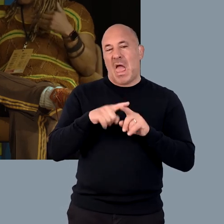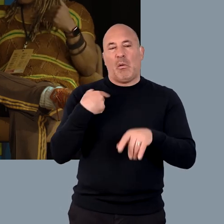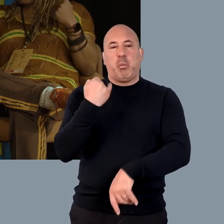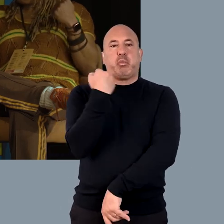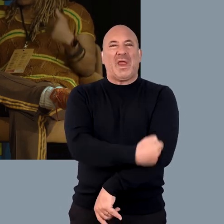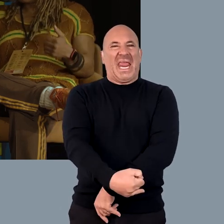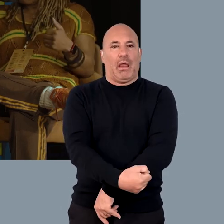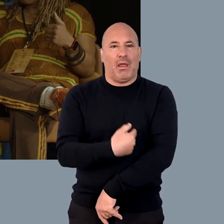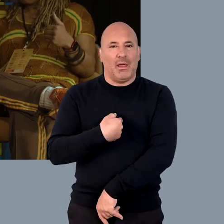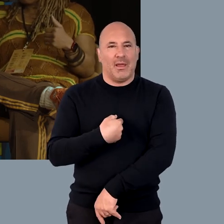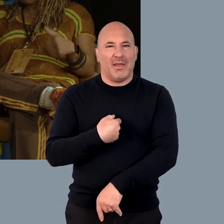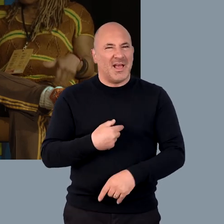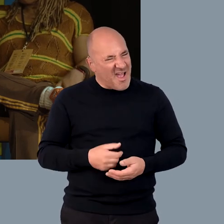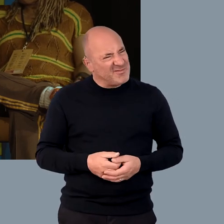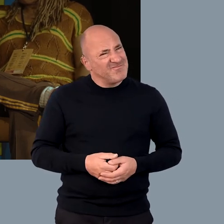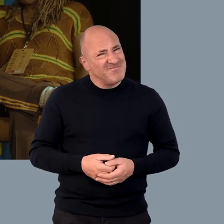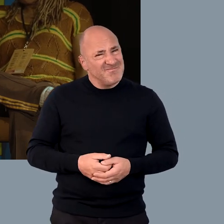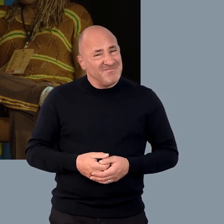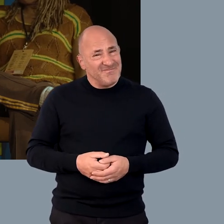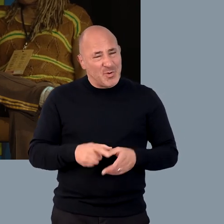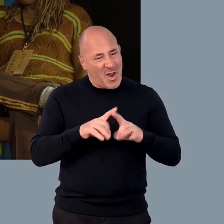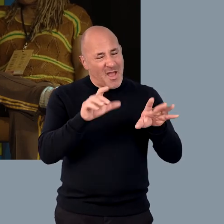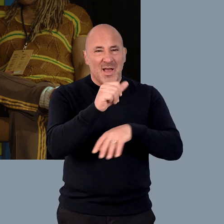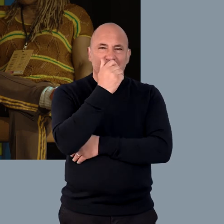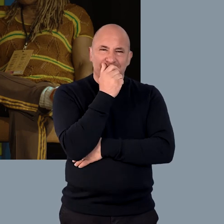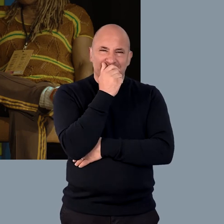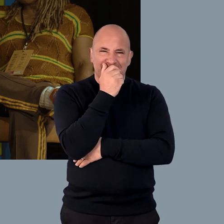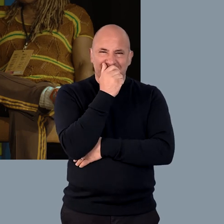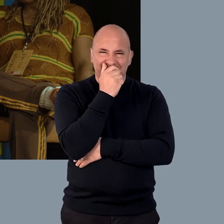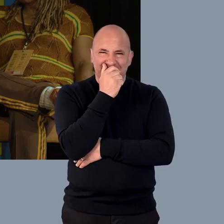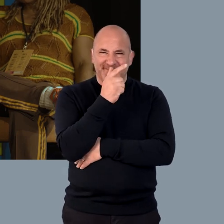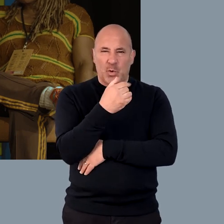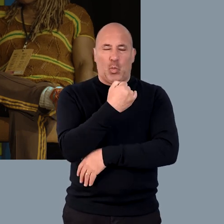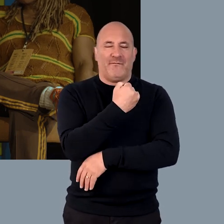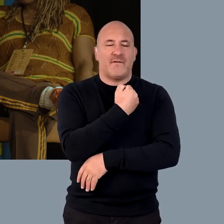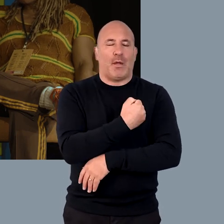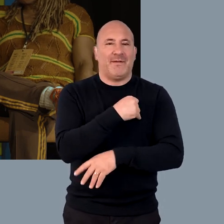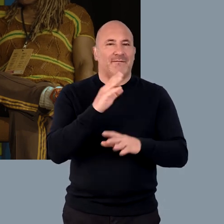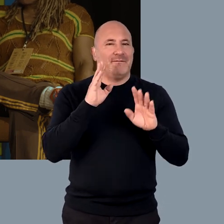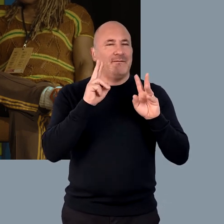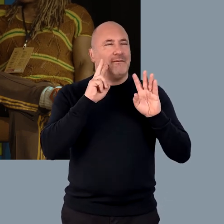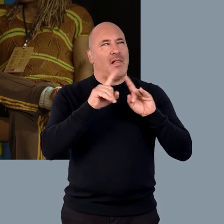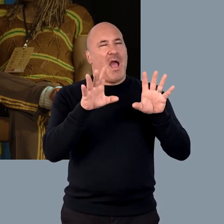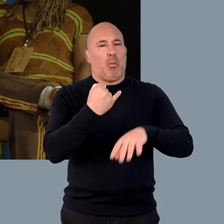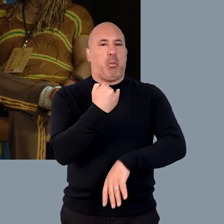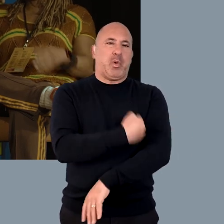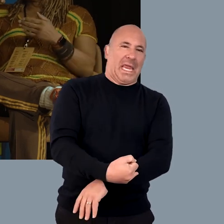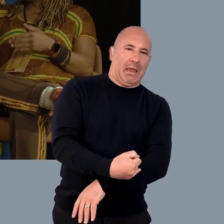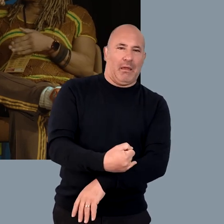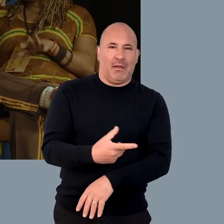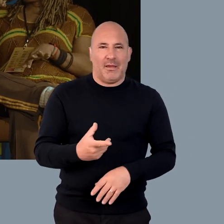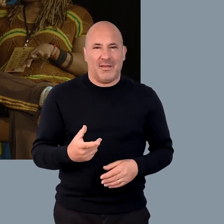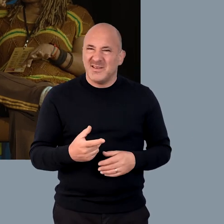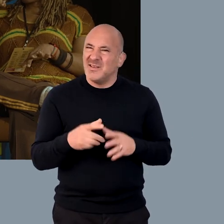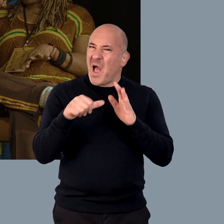vulnerability means we're weak I think so it sounds like it doesn't it It's that word that sounds like it's a weak word It's still hard because